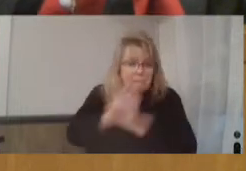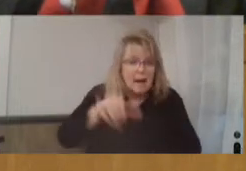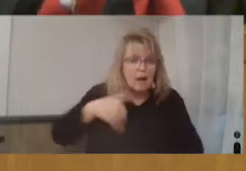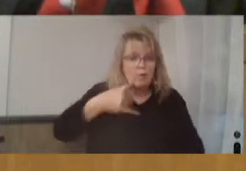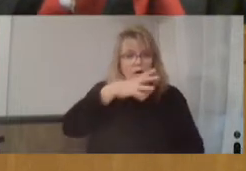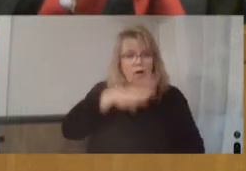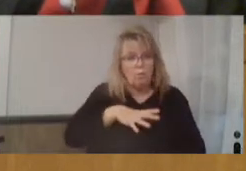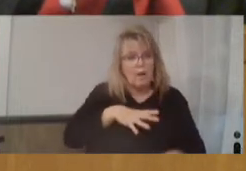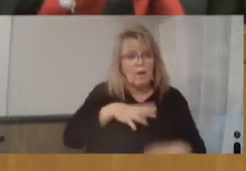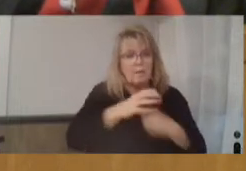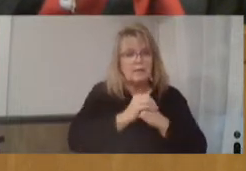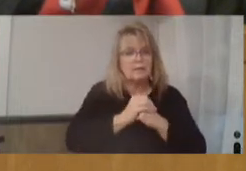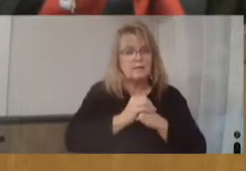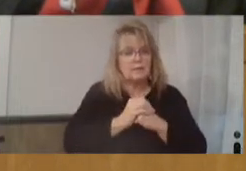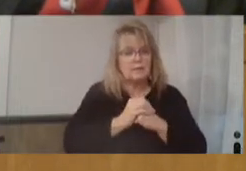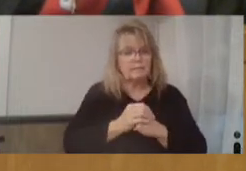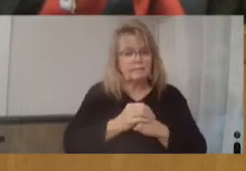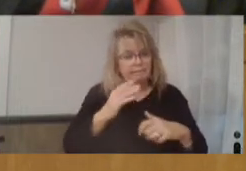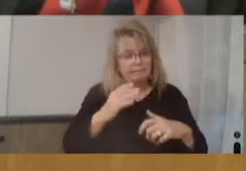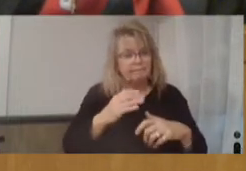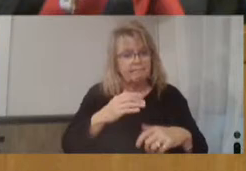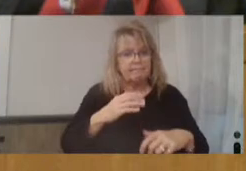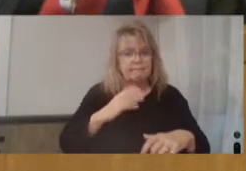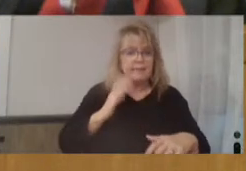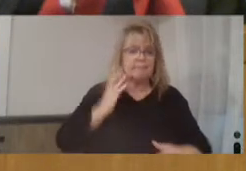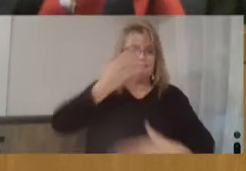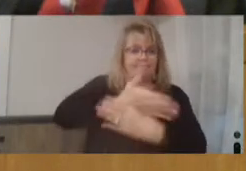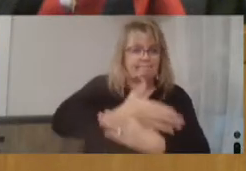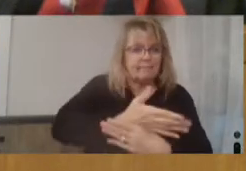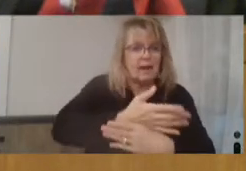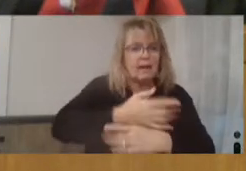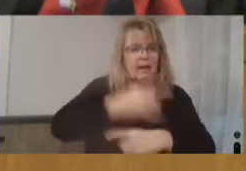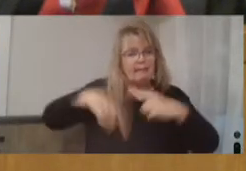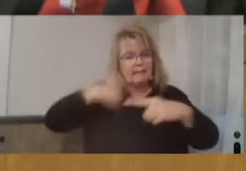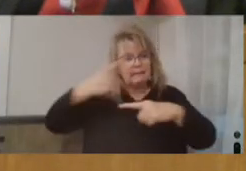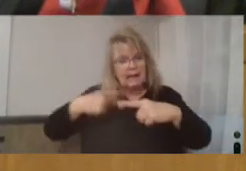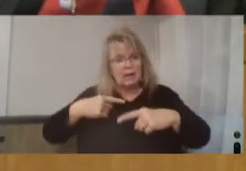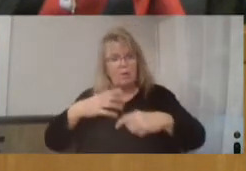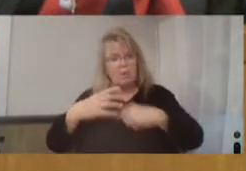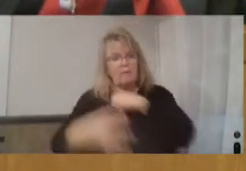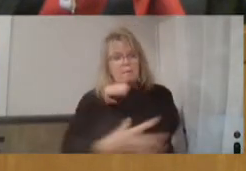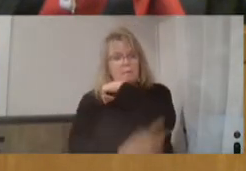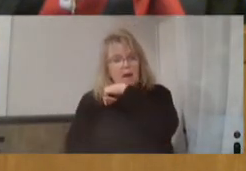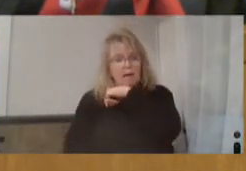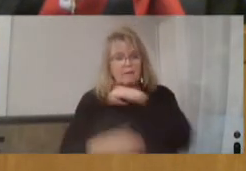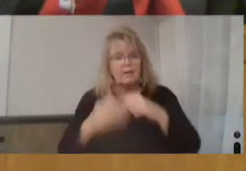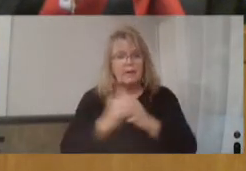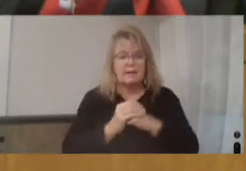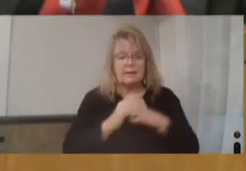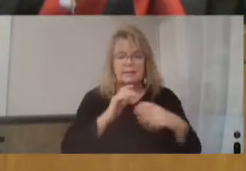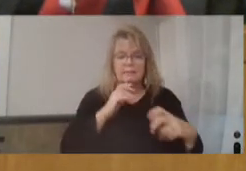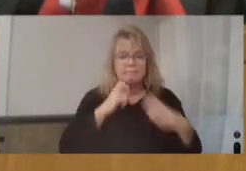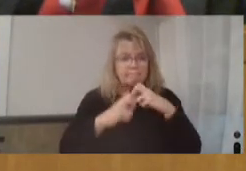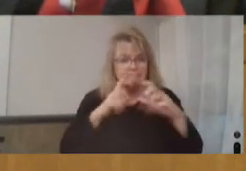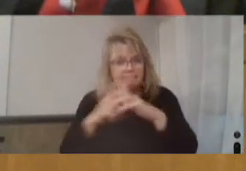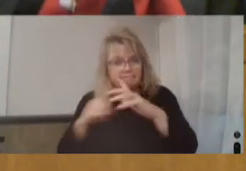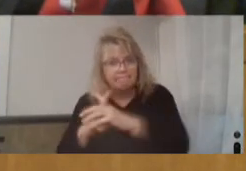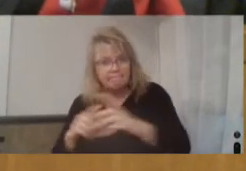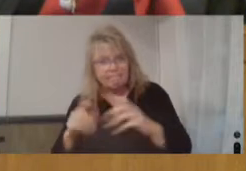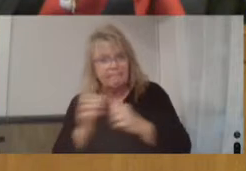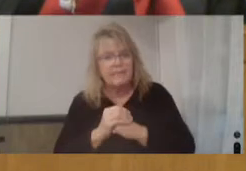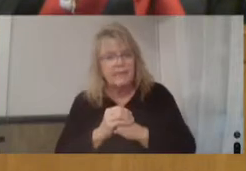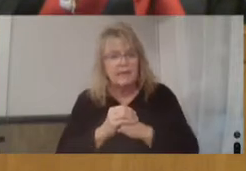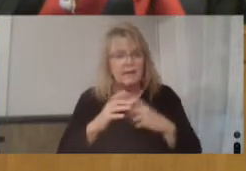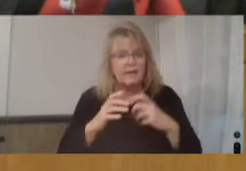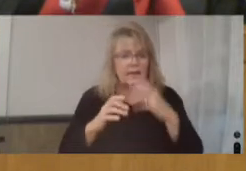the cycle of poverty and adversity. By investing in Second Chance Living, I planted a seed